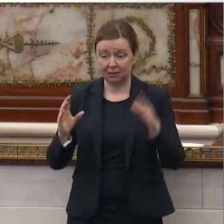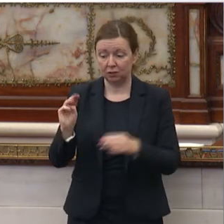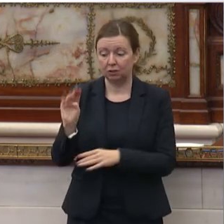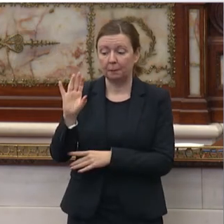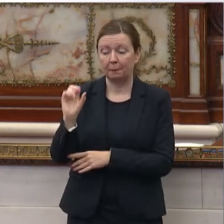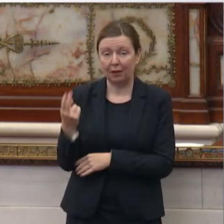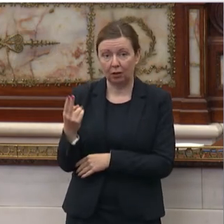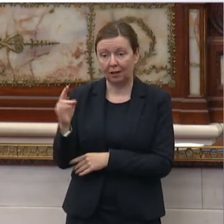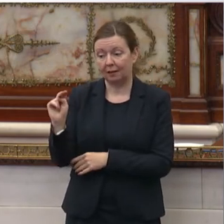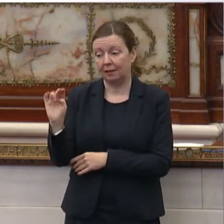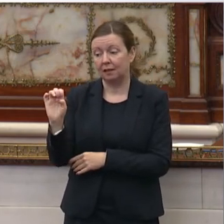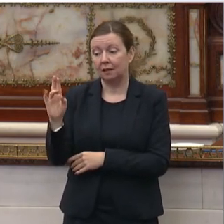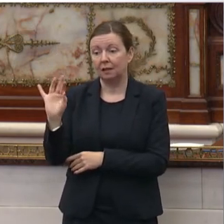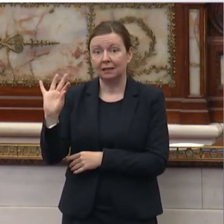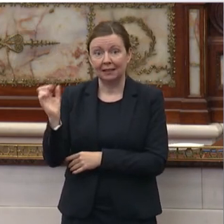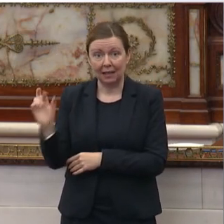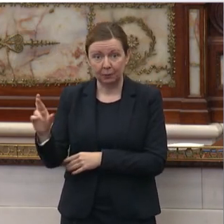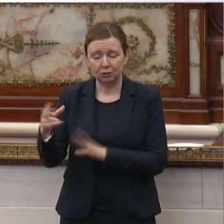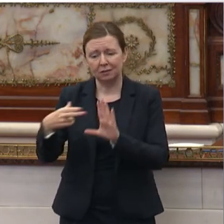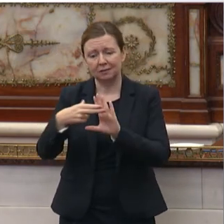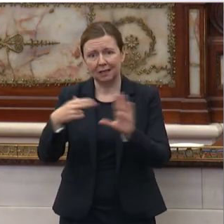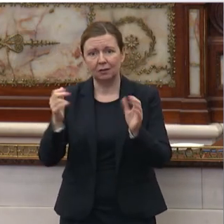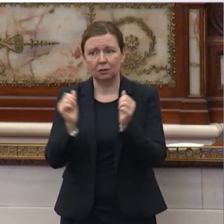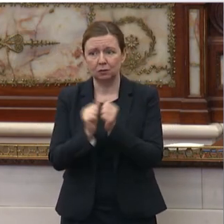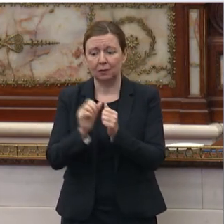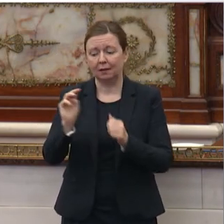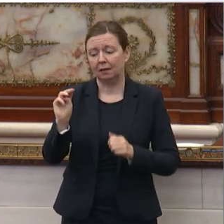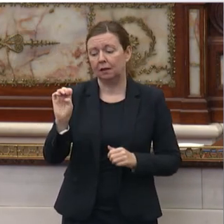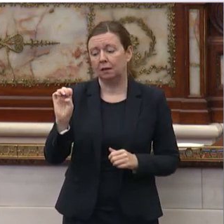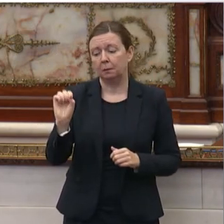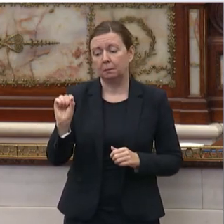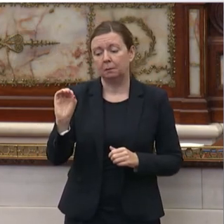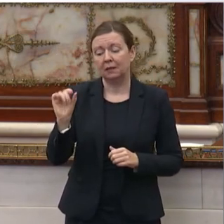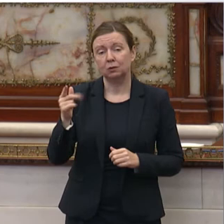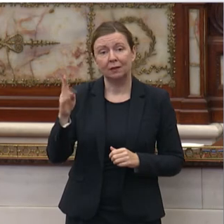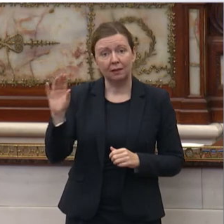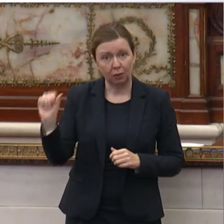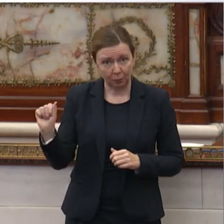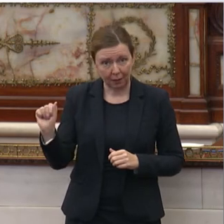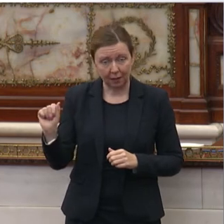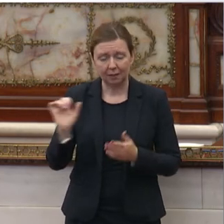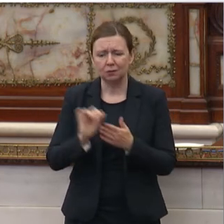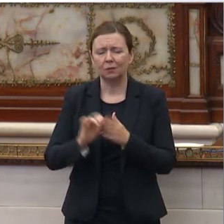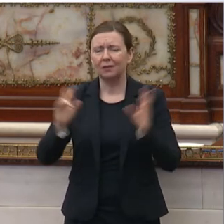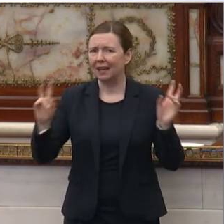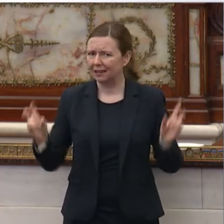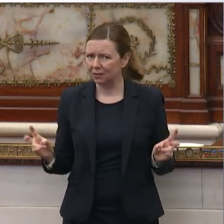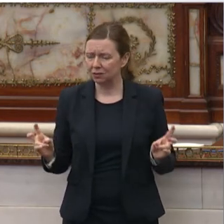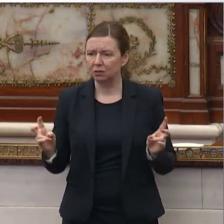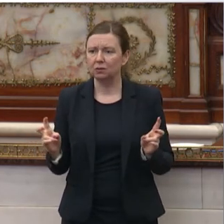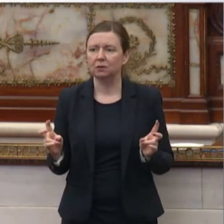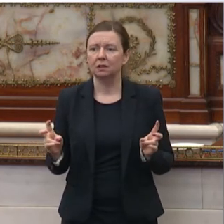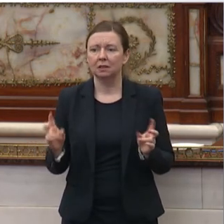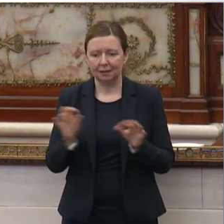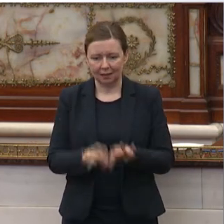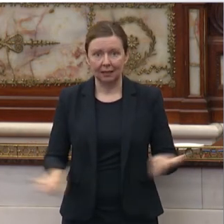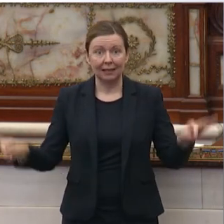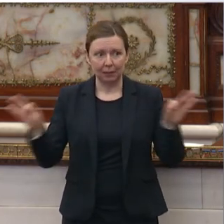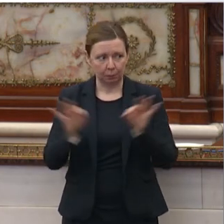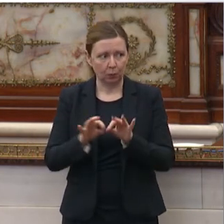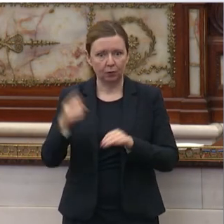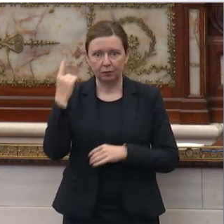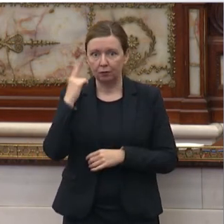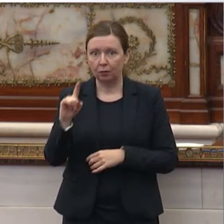Nebinger who was diagnosed with mesothelioma. And so this is an issue that is important, not just